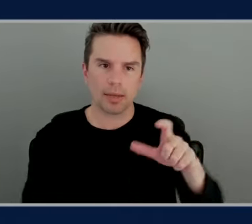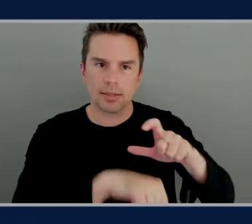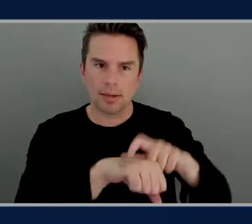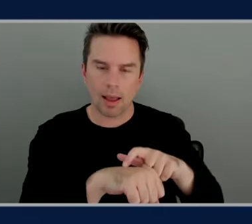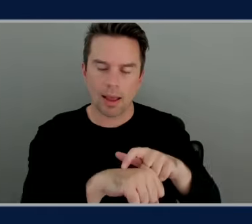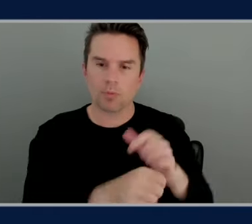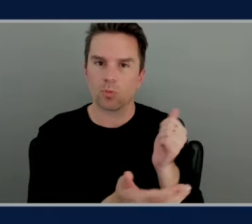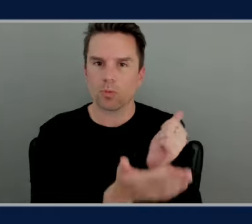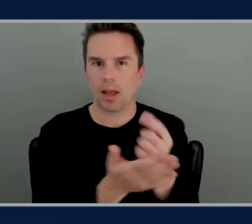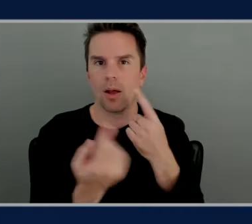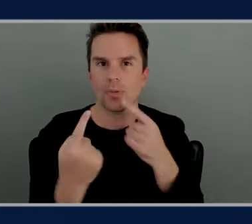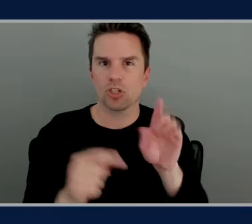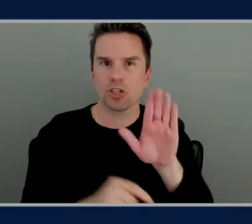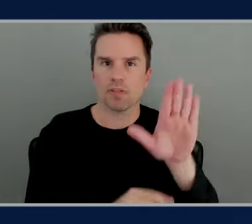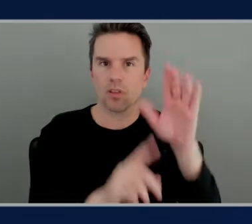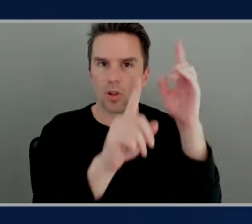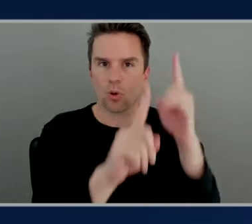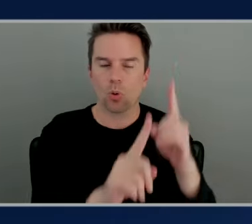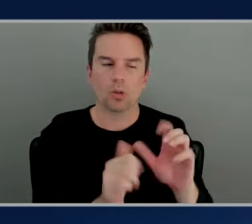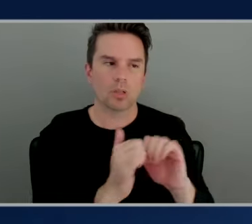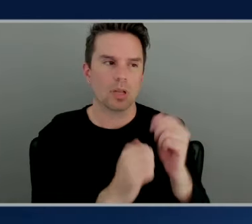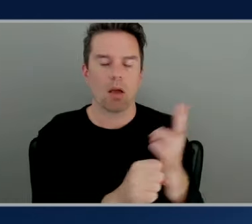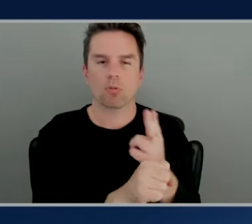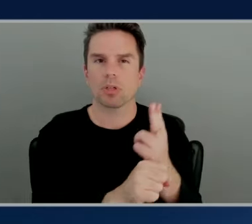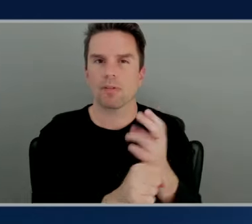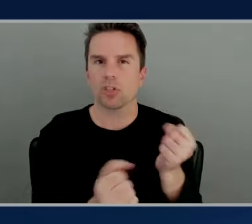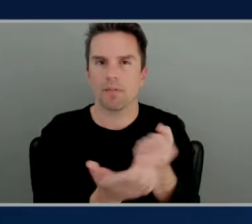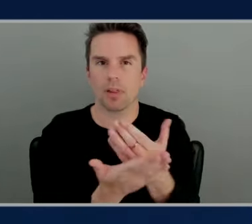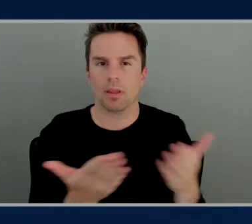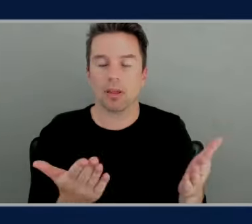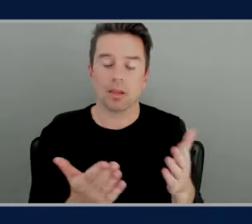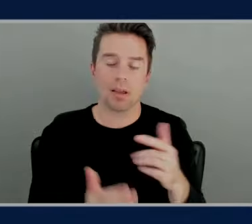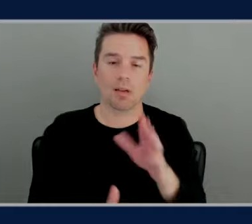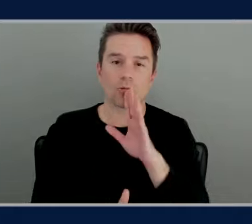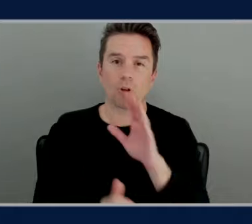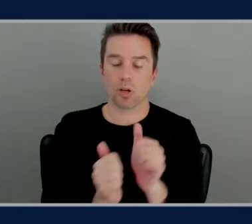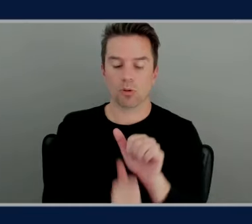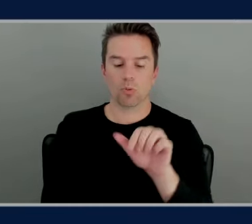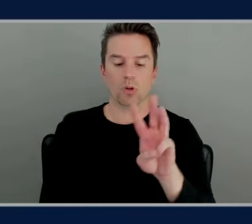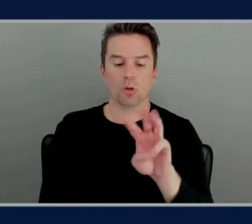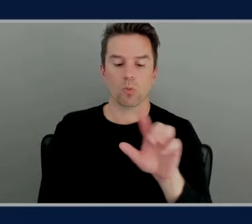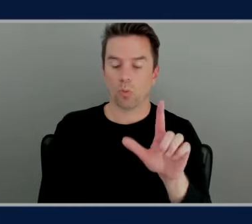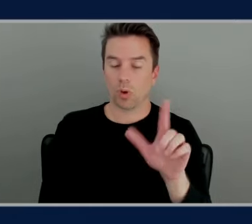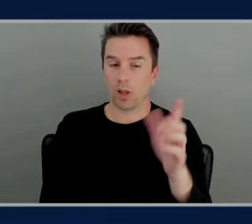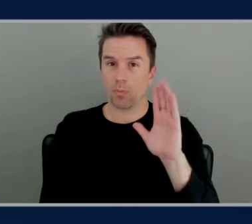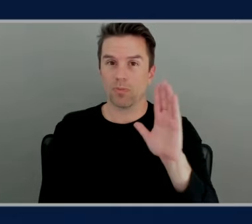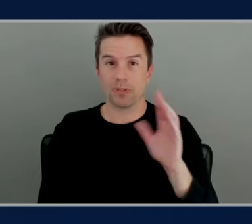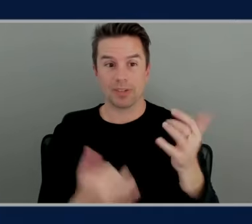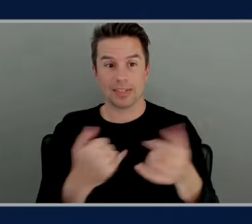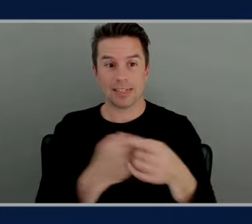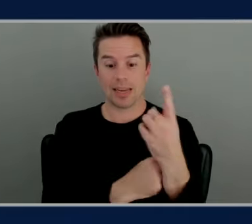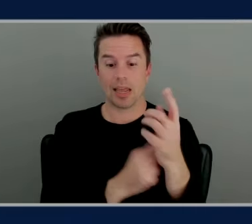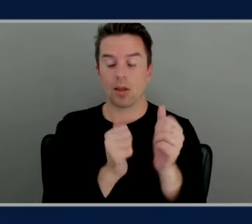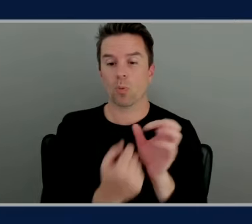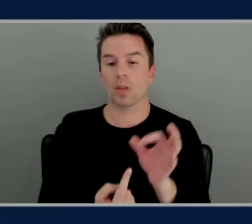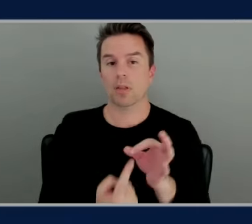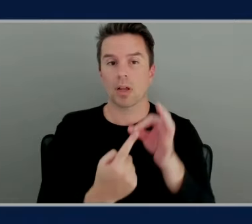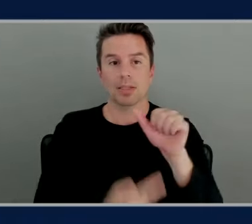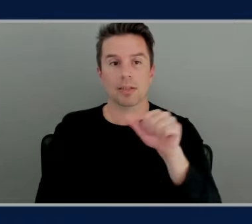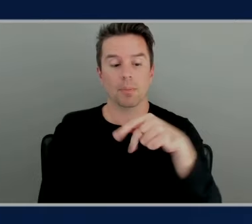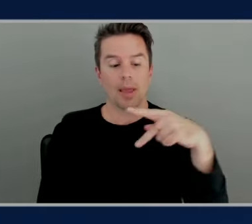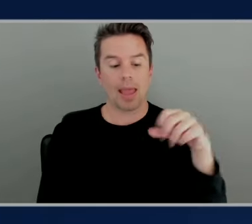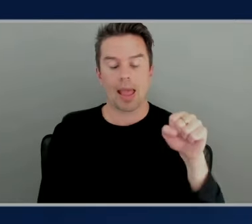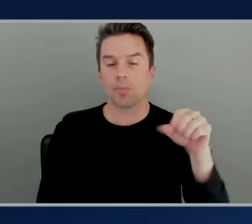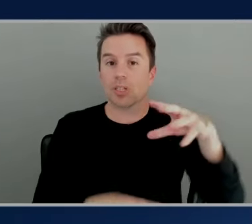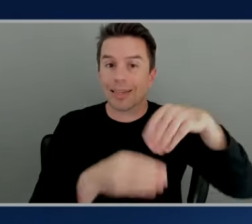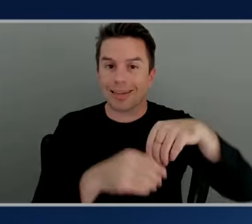we leverage it. And I was particularly very excited, I was talking to Will earlier today, about the custom Amazon Q. Mm-hmm. I think that'll be definitely a